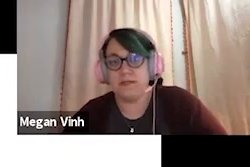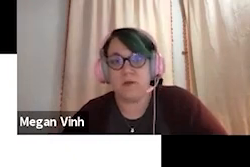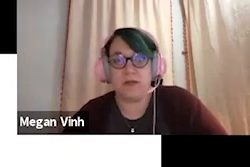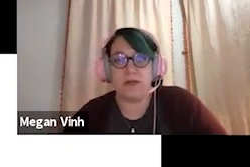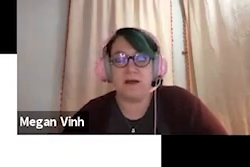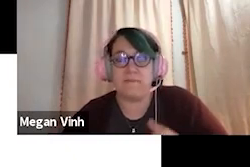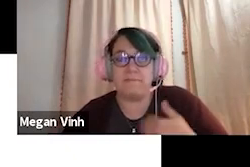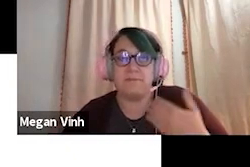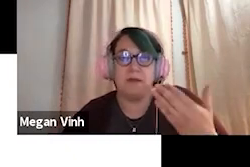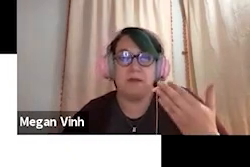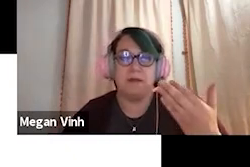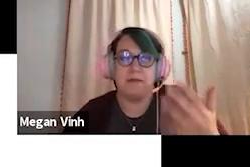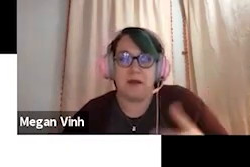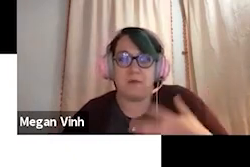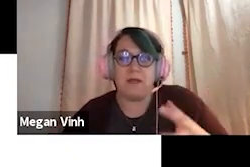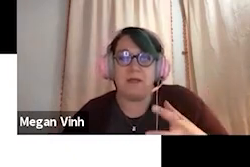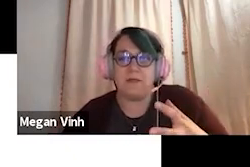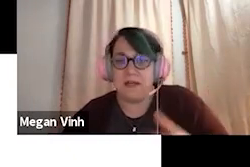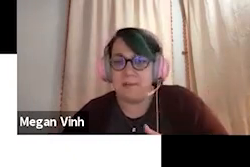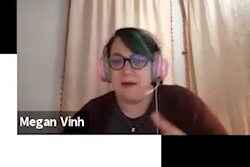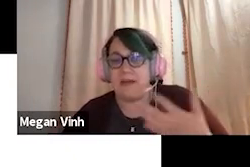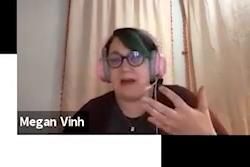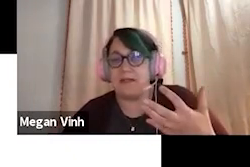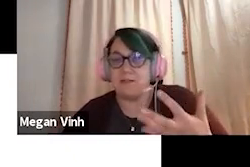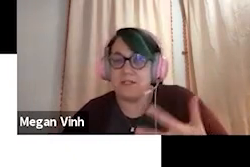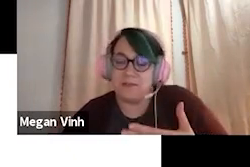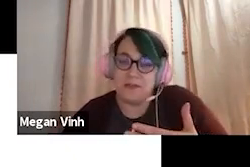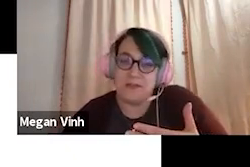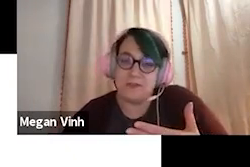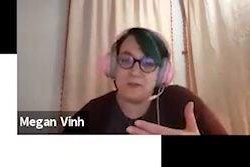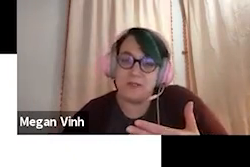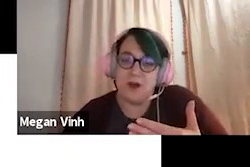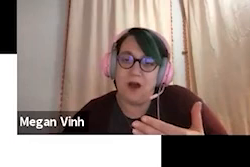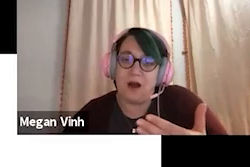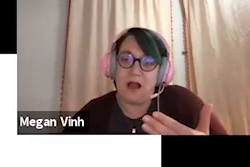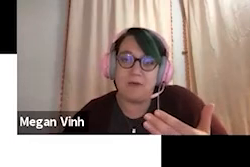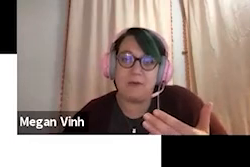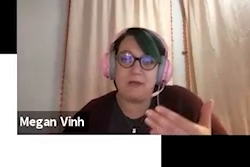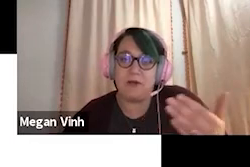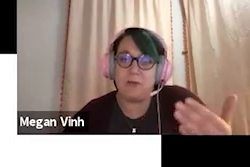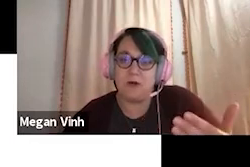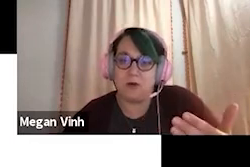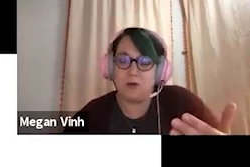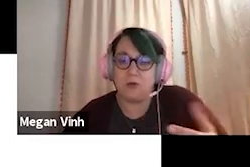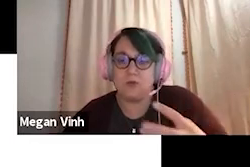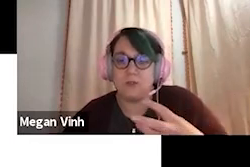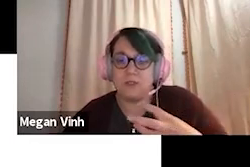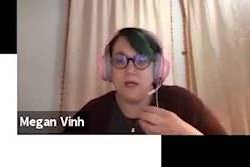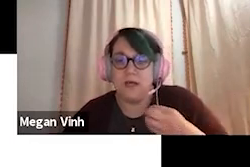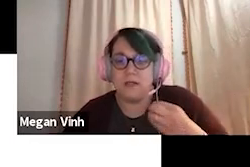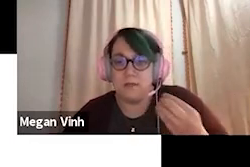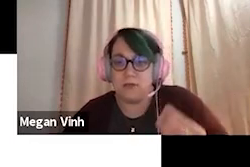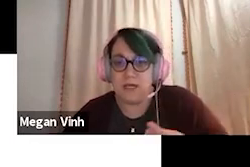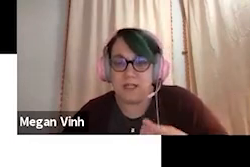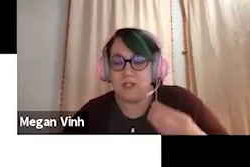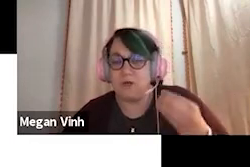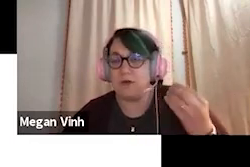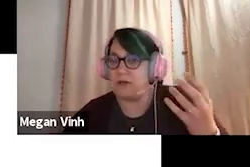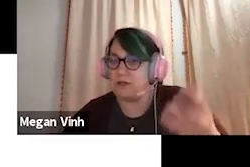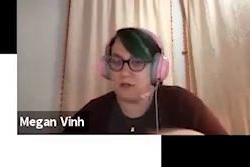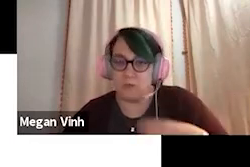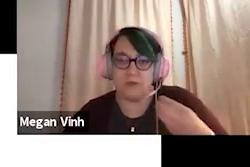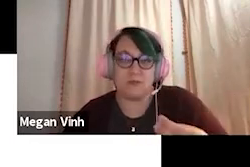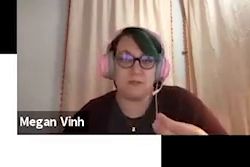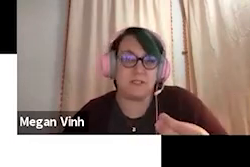important that we think about that. And so some of the things really are, how can we, you know, one of her goals was communication,